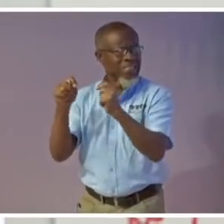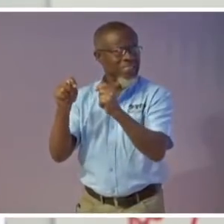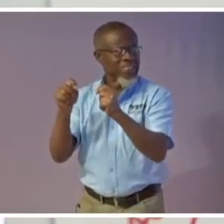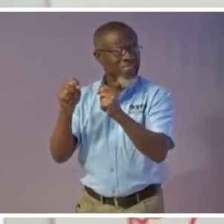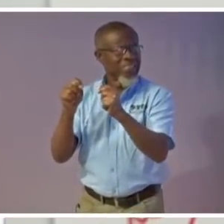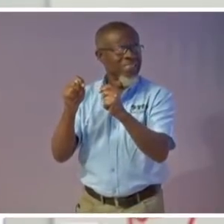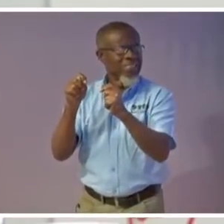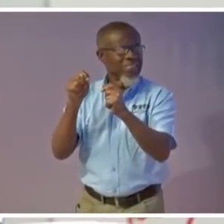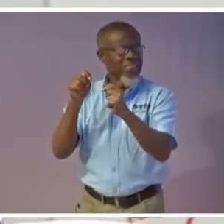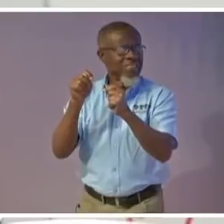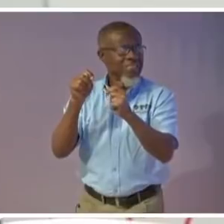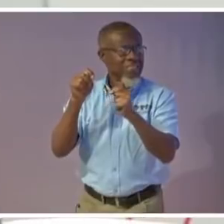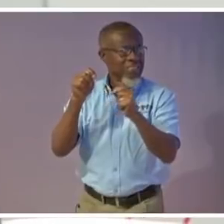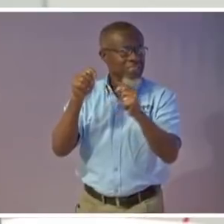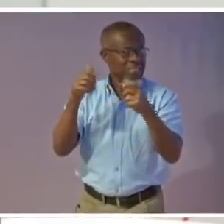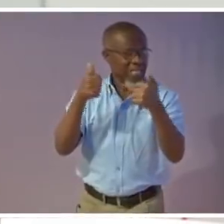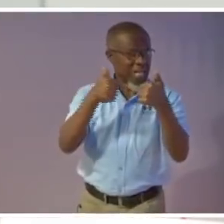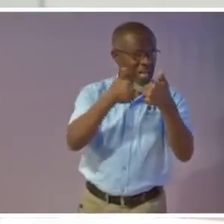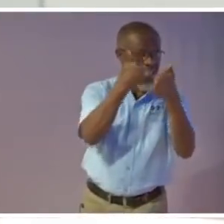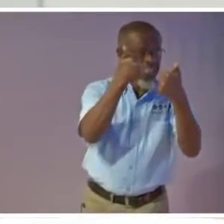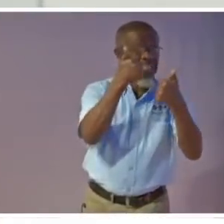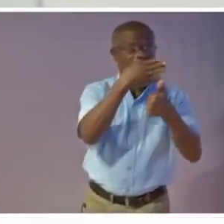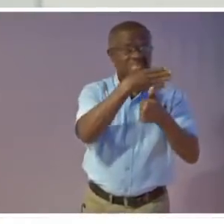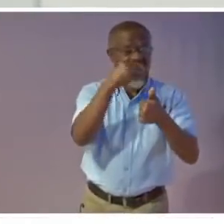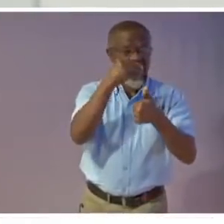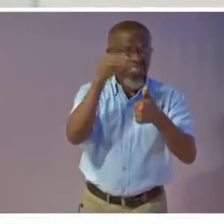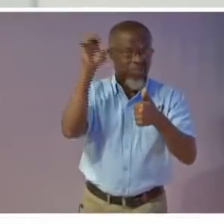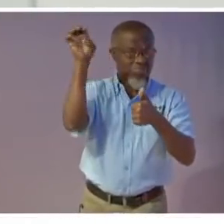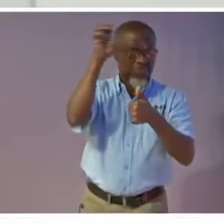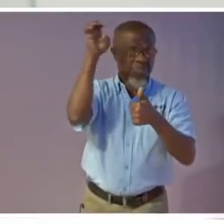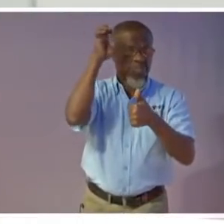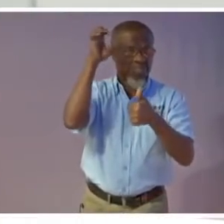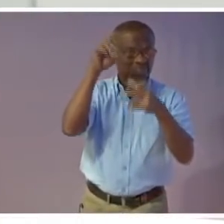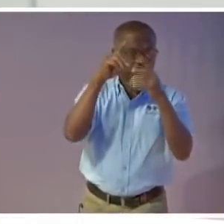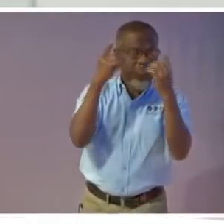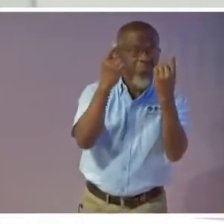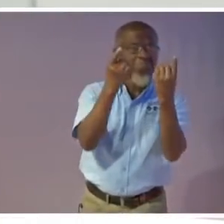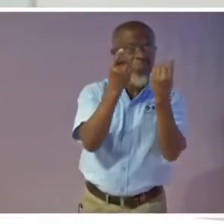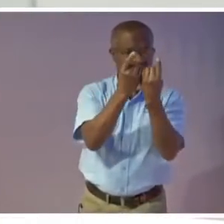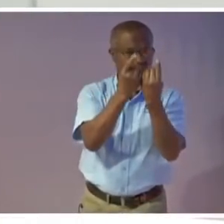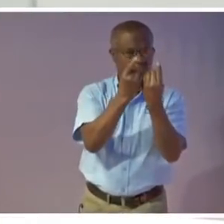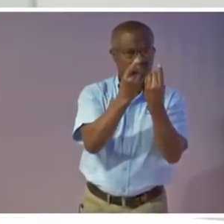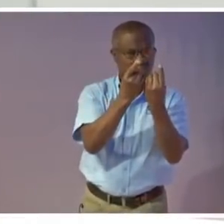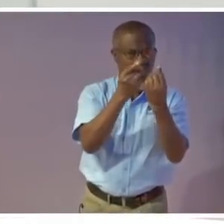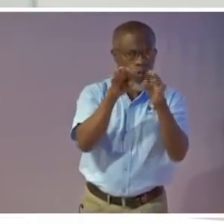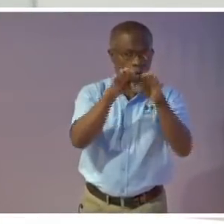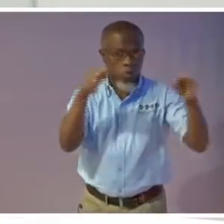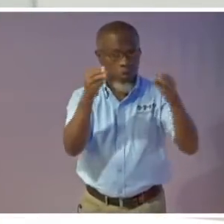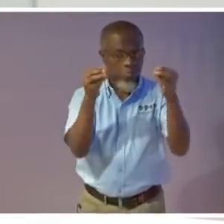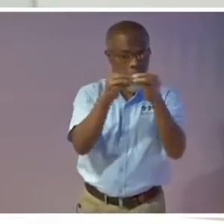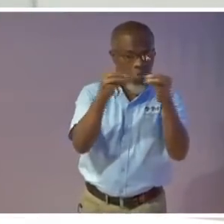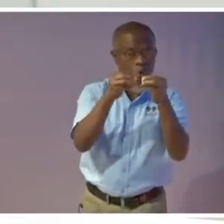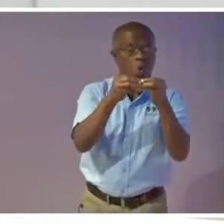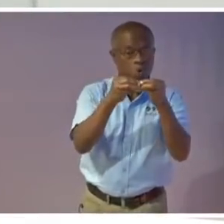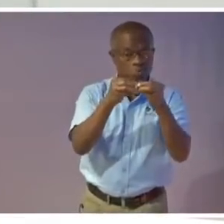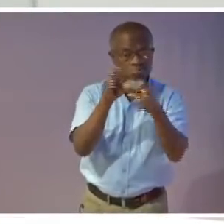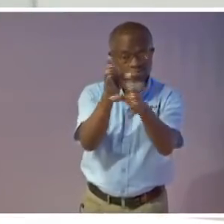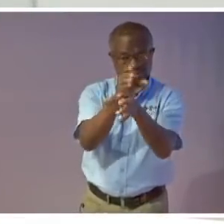have expanded their capacity to treat persons, given the increased number of cases that we would